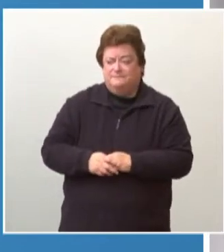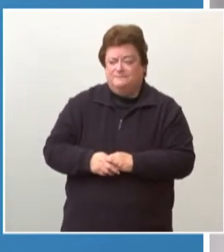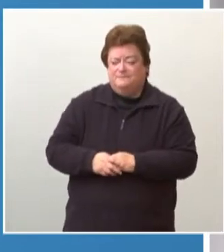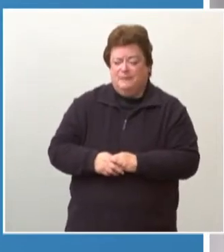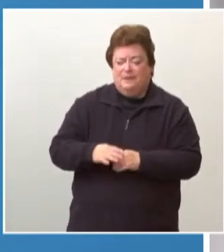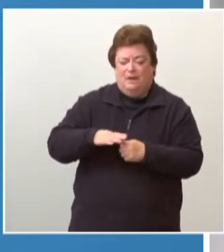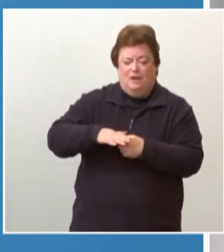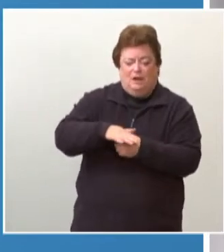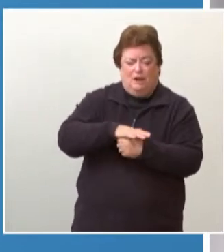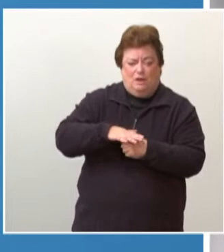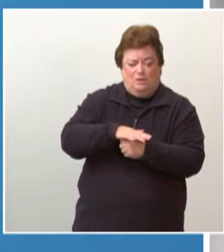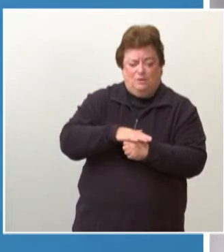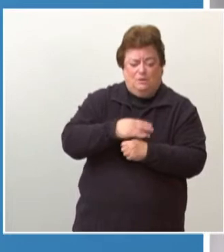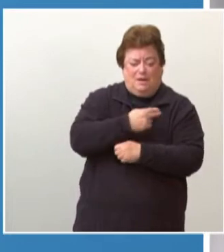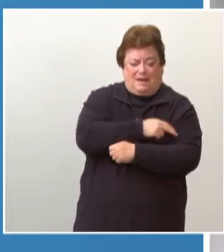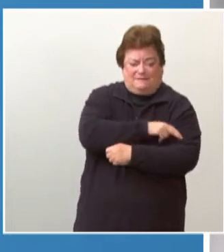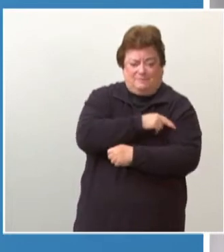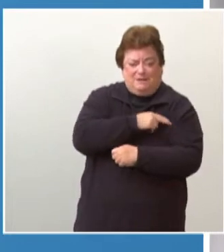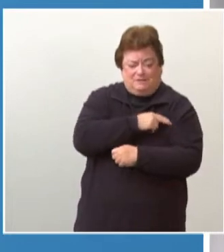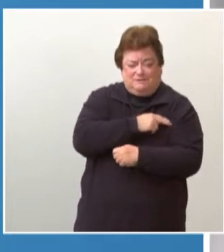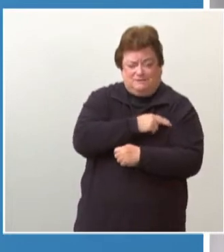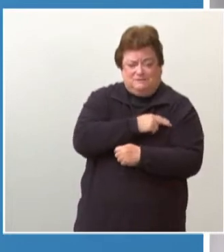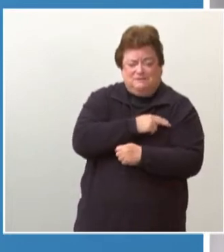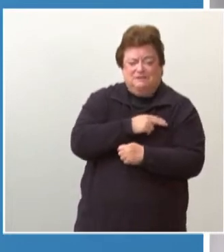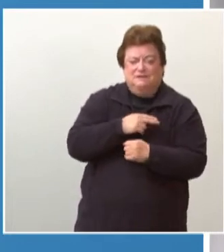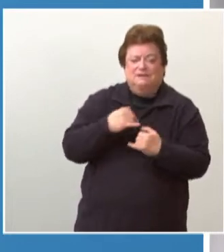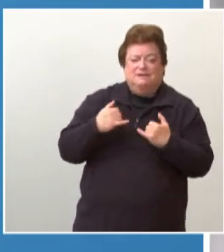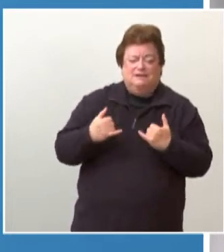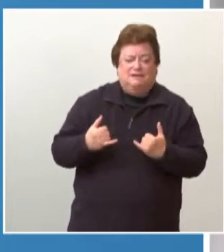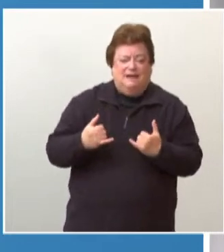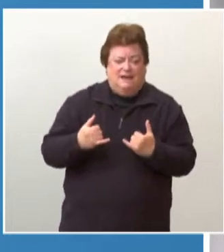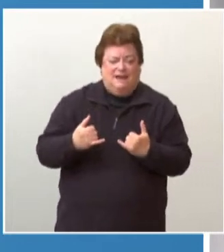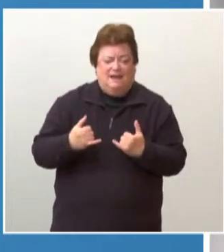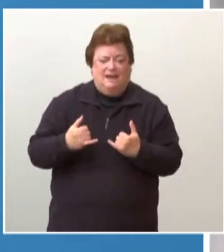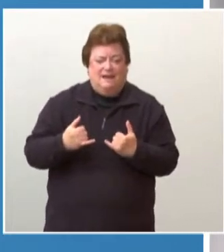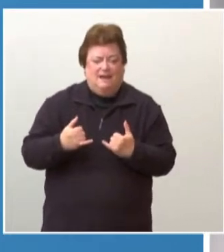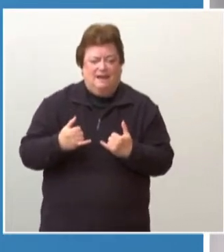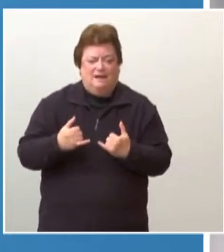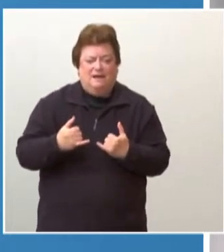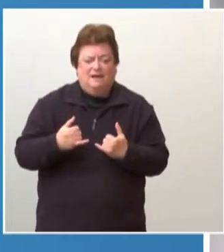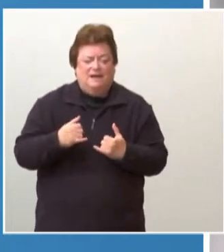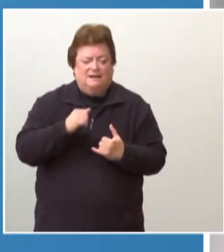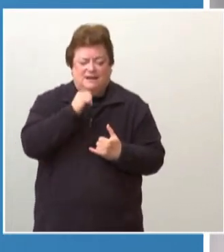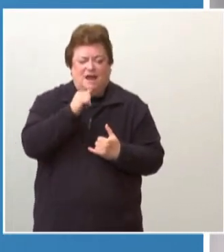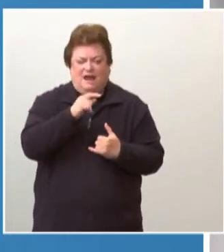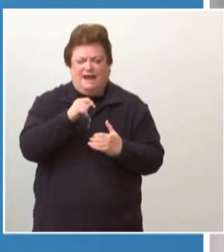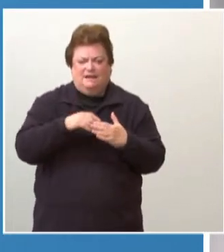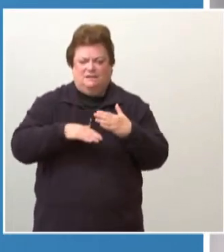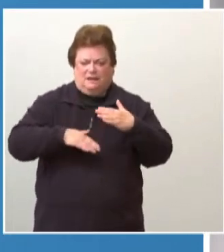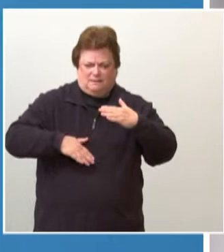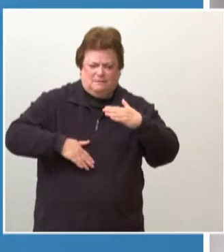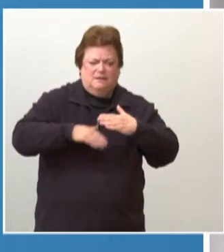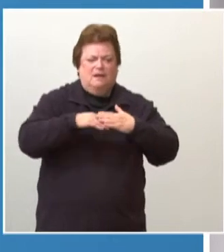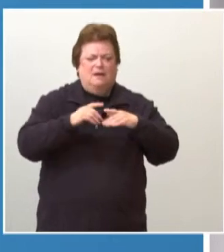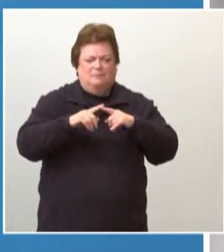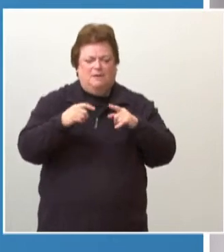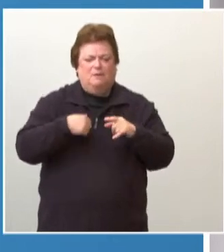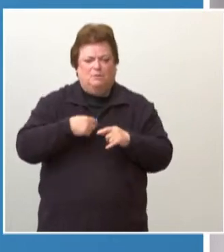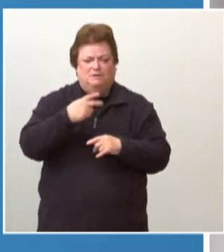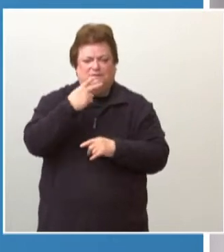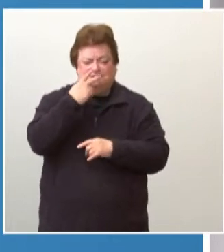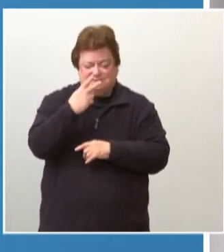Our local COVID hospitalizations are not at record numbers, but we are continuing to